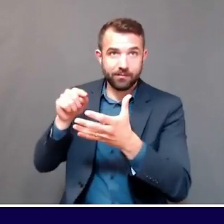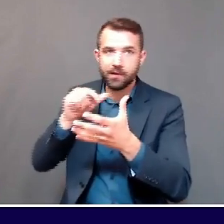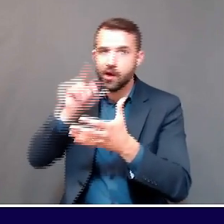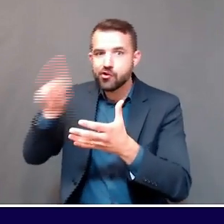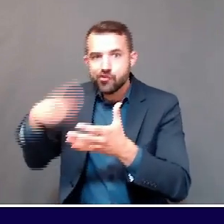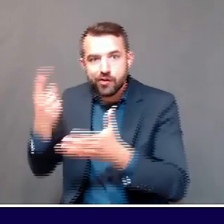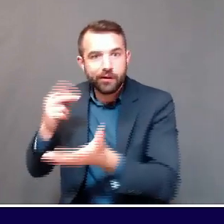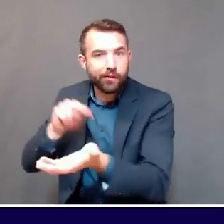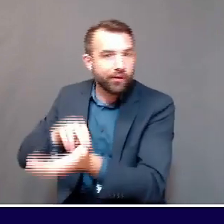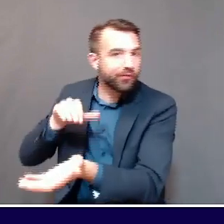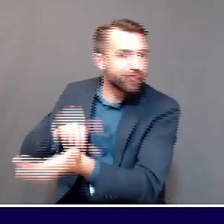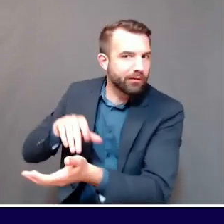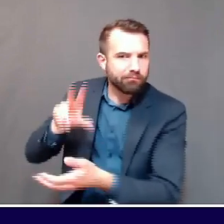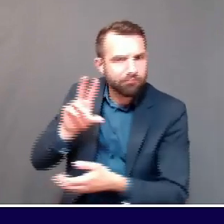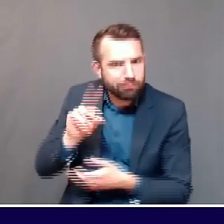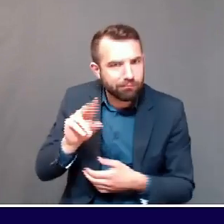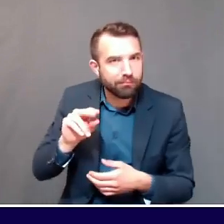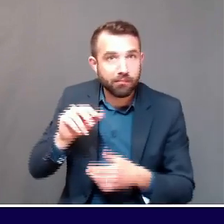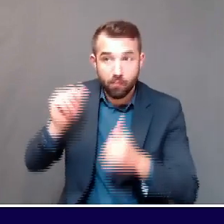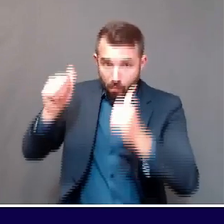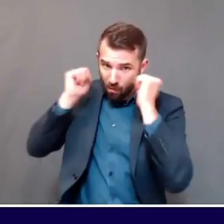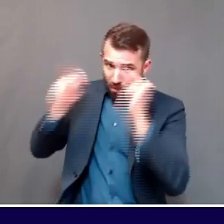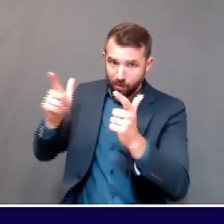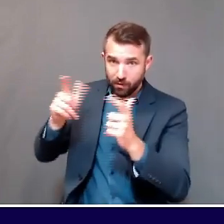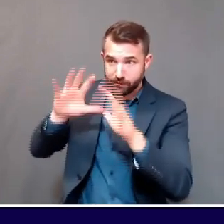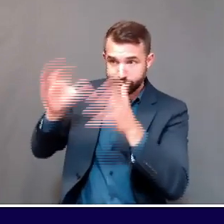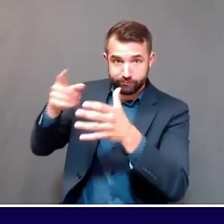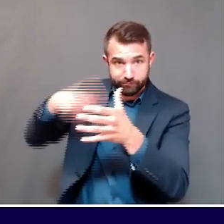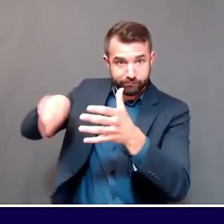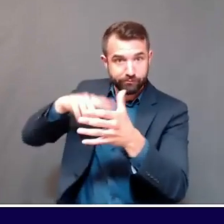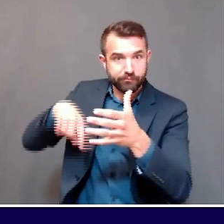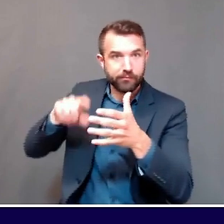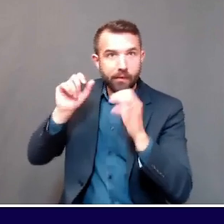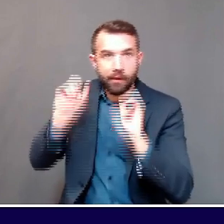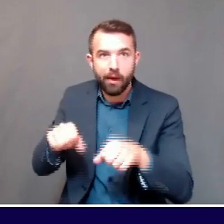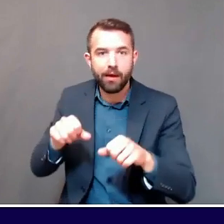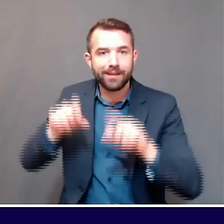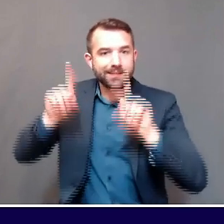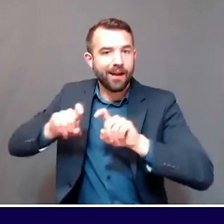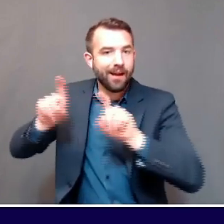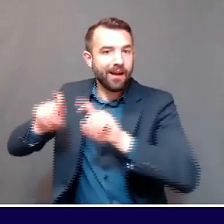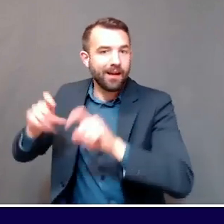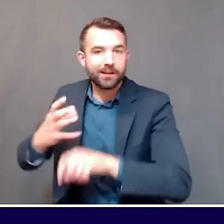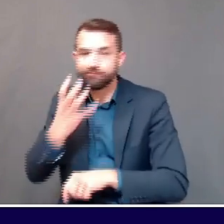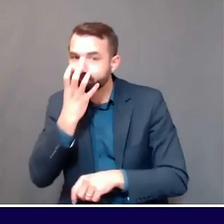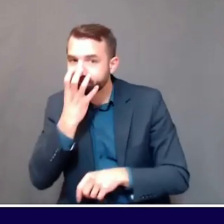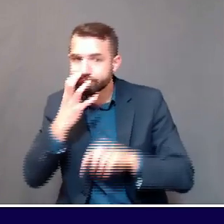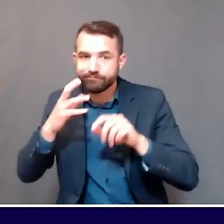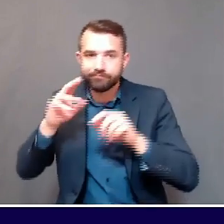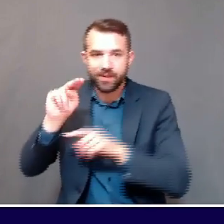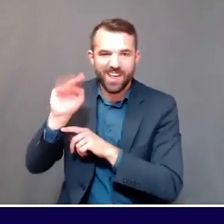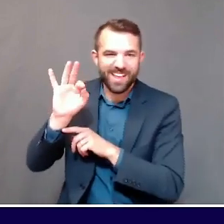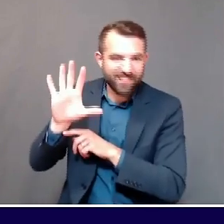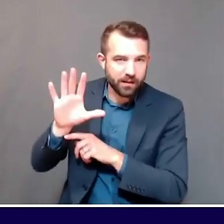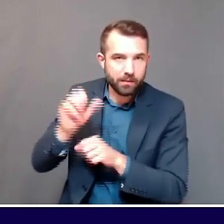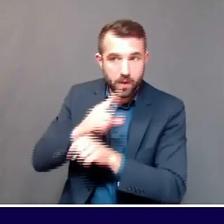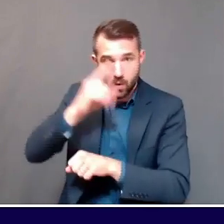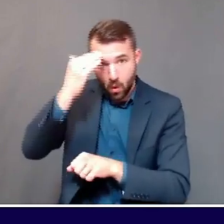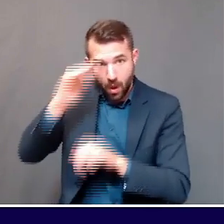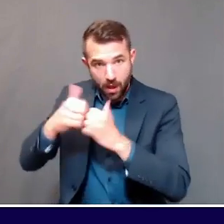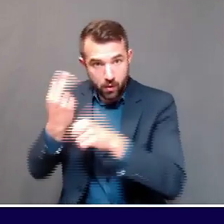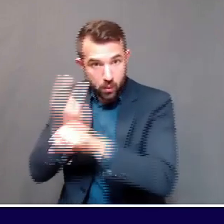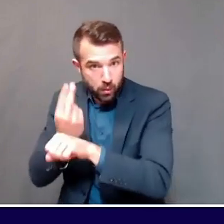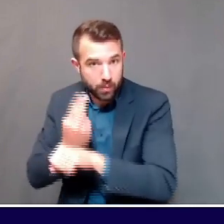masks. Every piece of PPE is critical, but those N95 masks are really one of the most effective